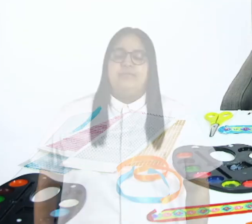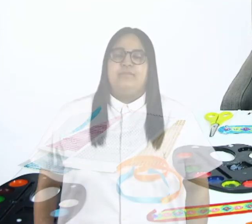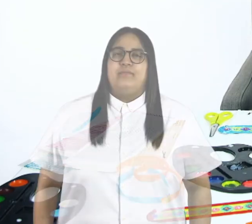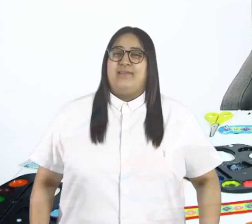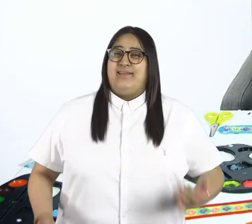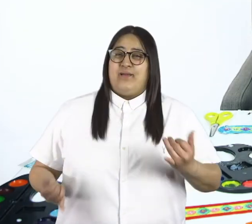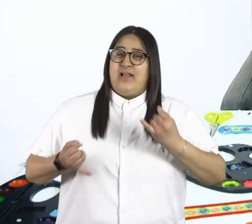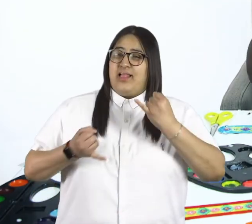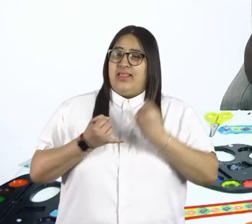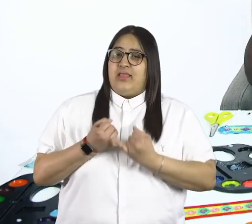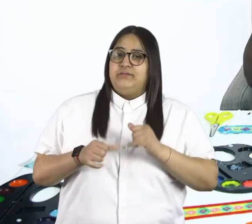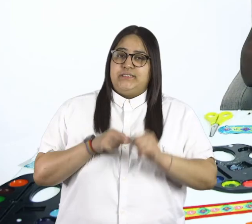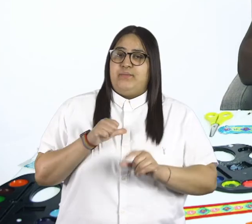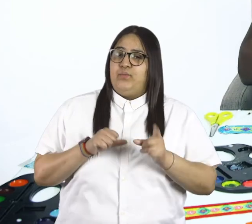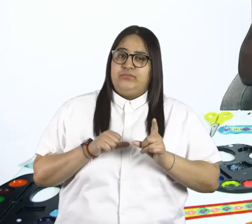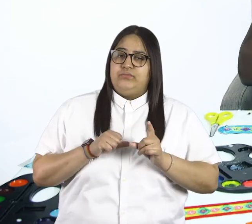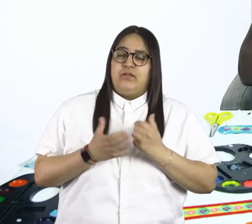last two.